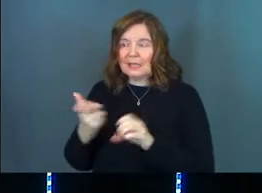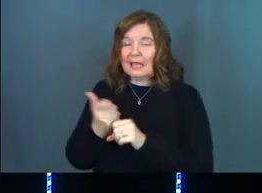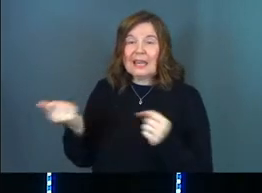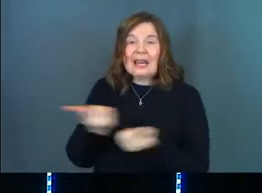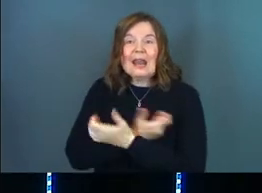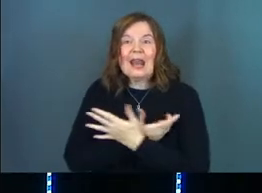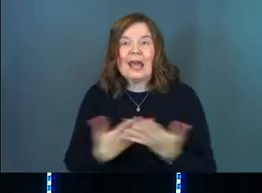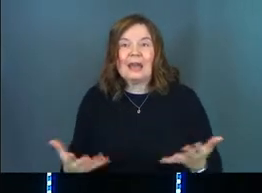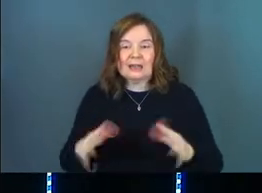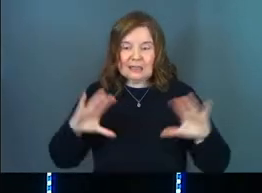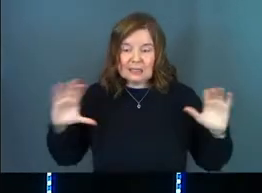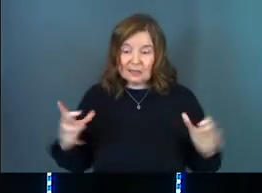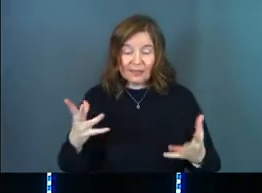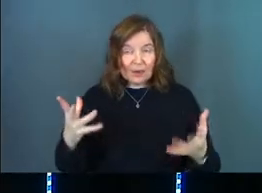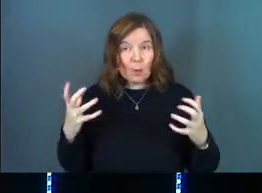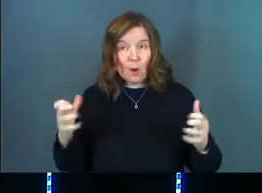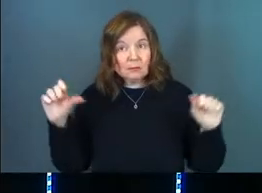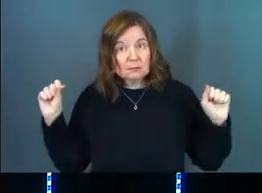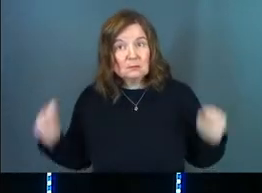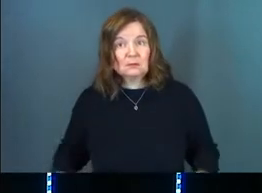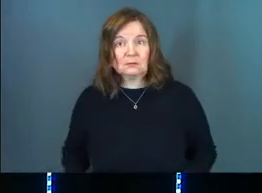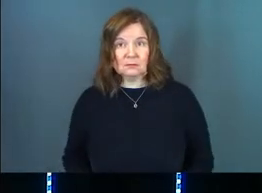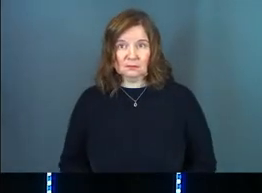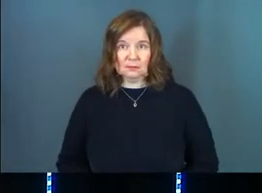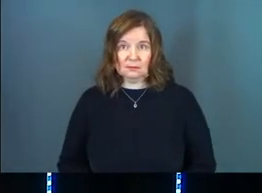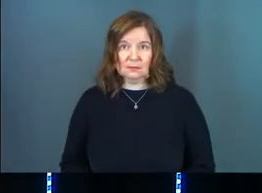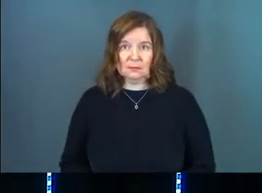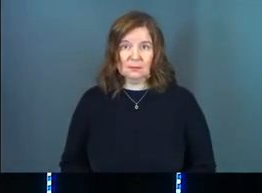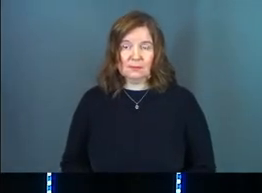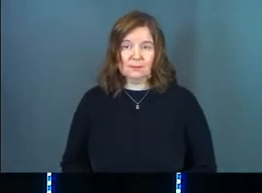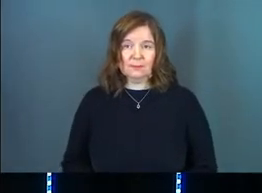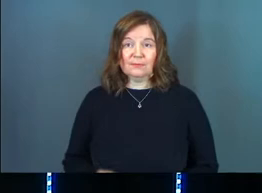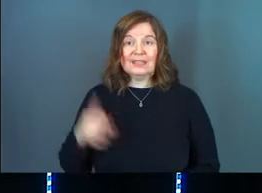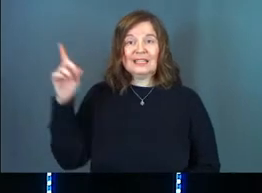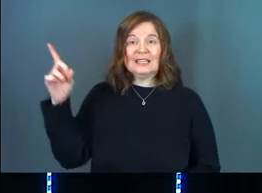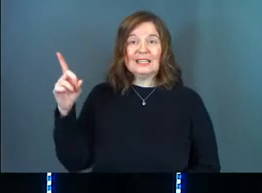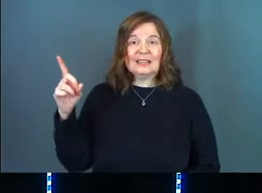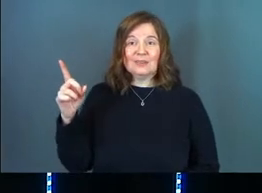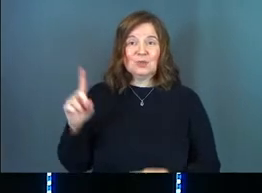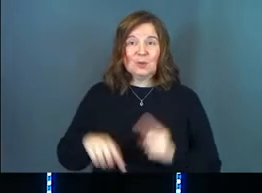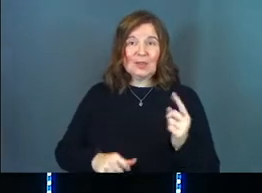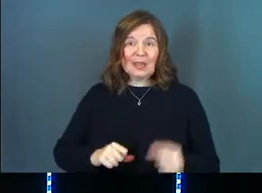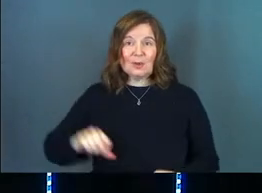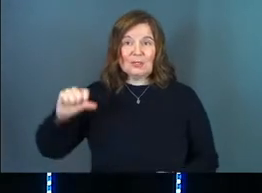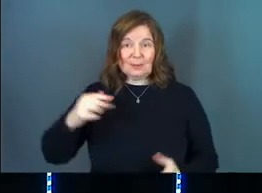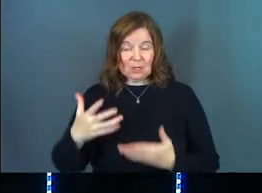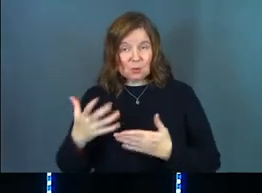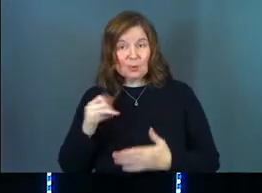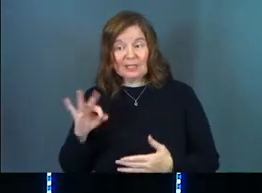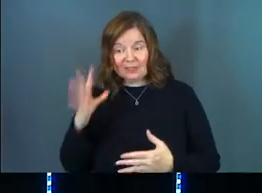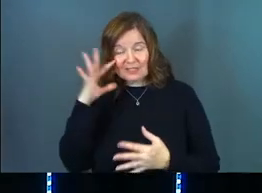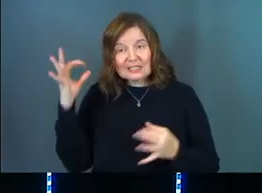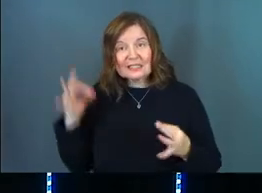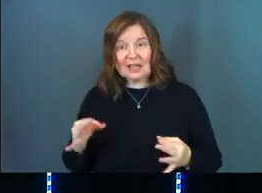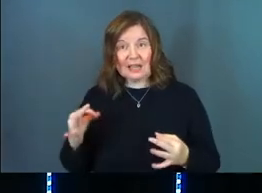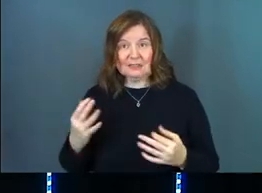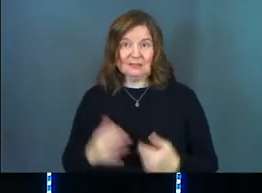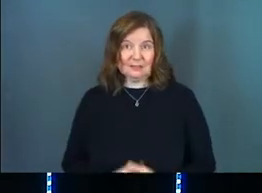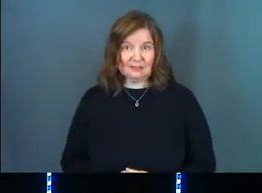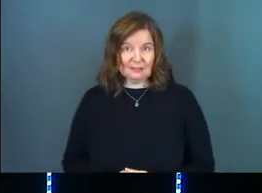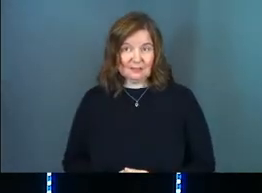get anything done that he wants. He is irresistible in his will if he chooses to